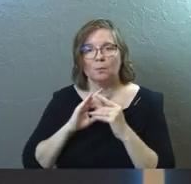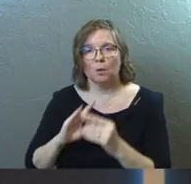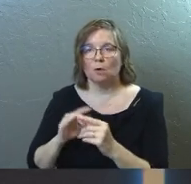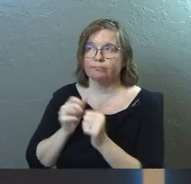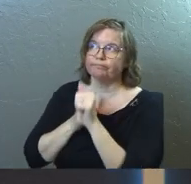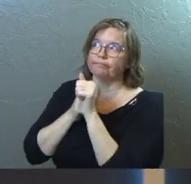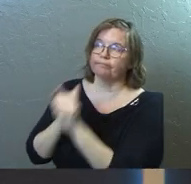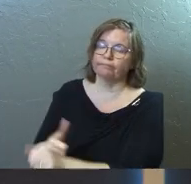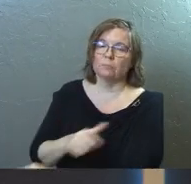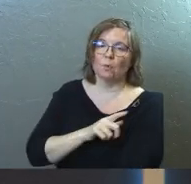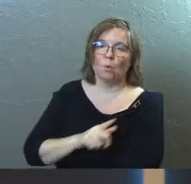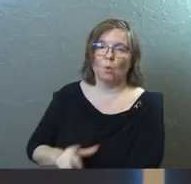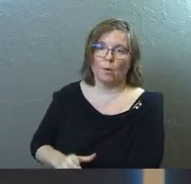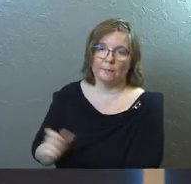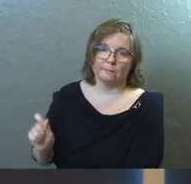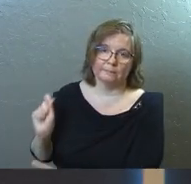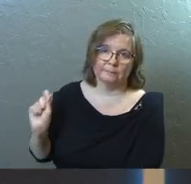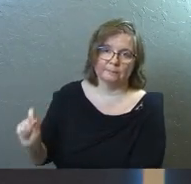to the Lord.